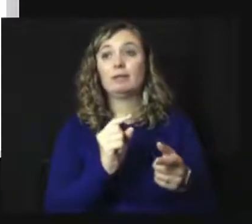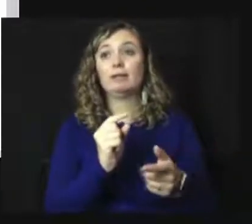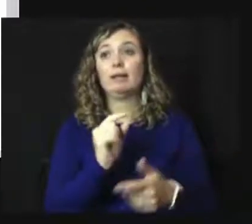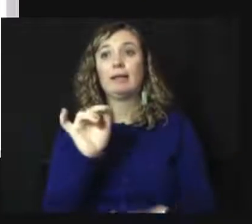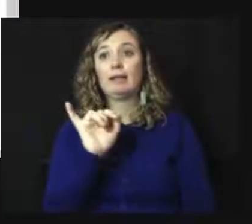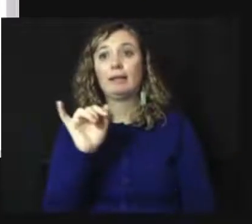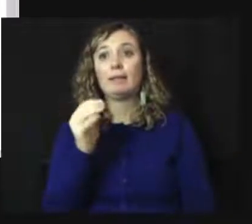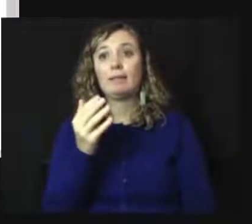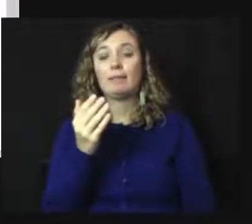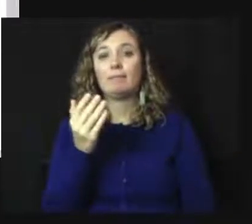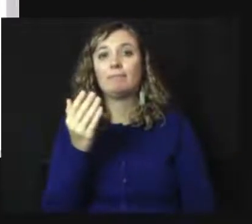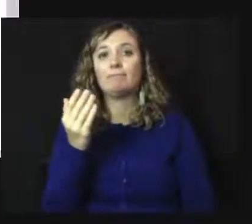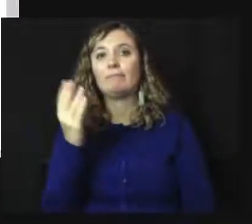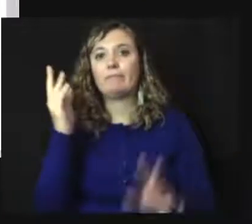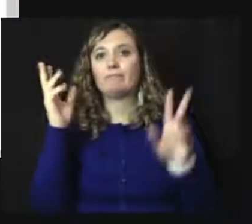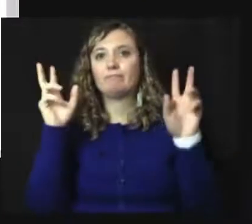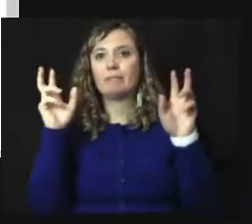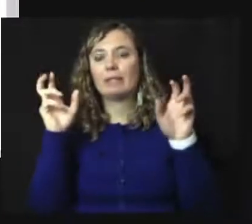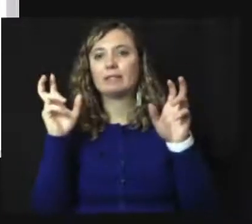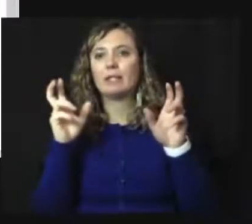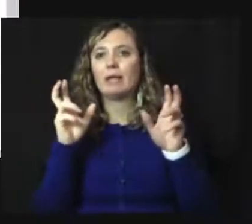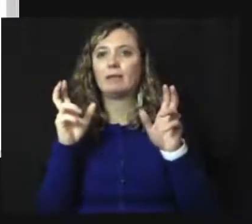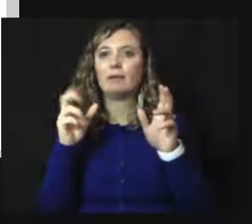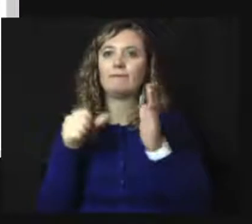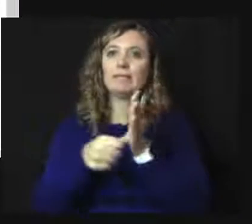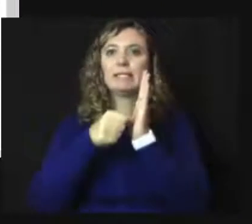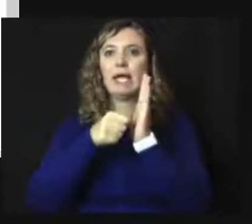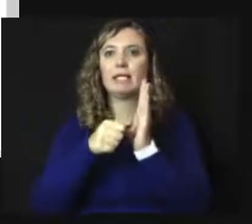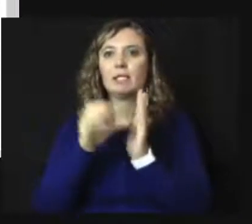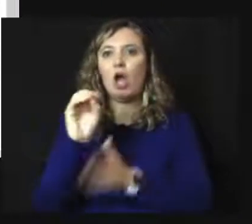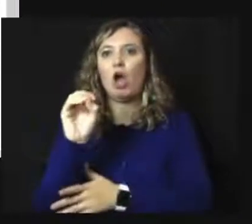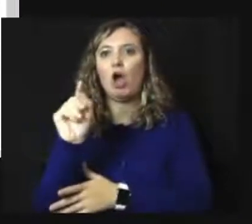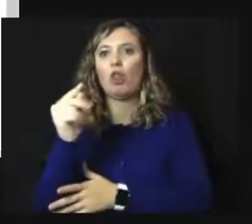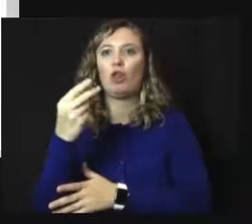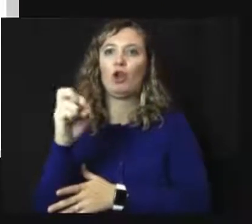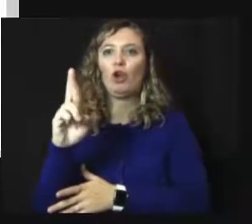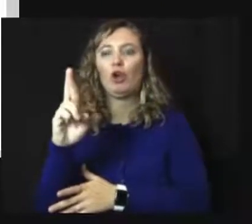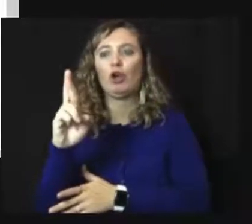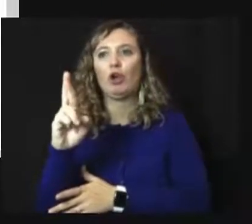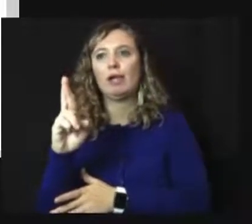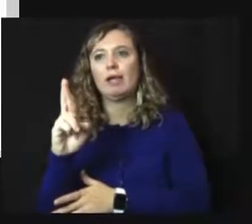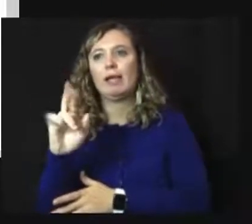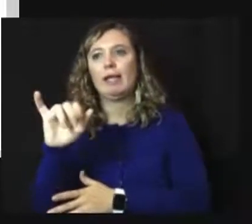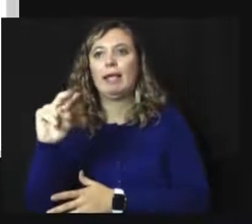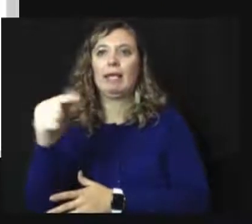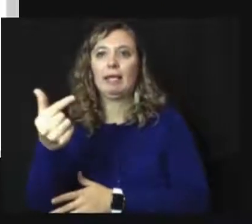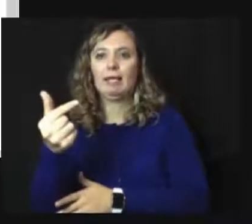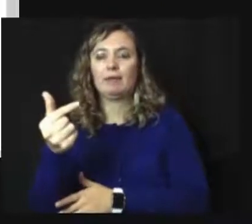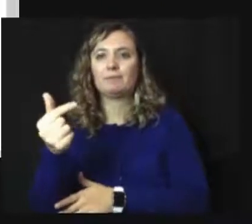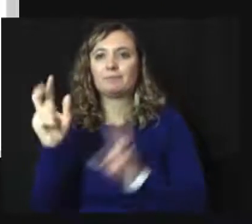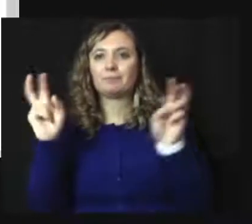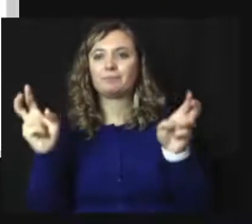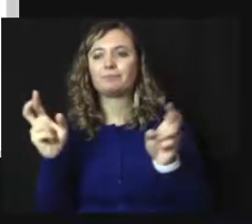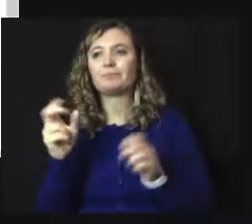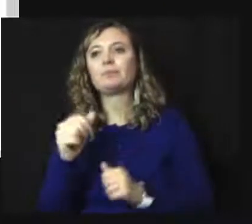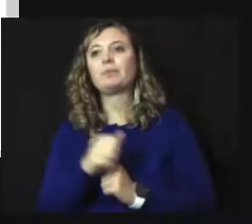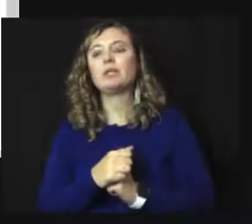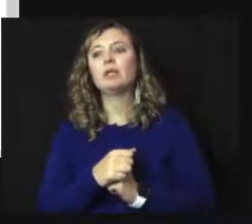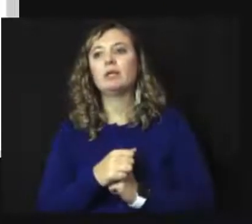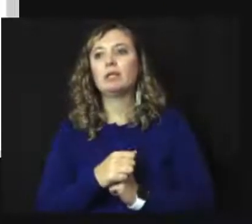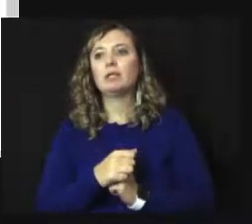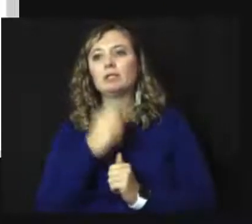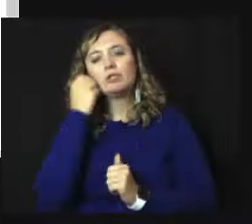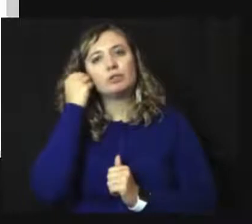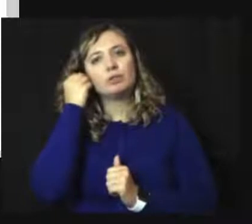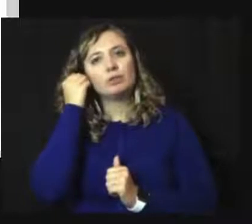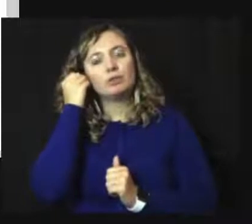othering. So the character traits that we might see, or the plot lines that we see that emphasize the othering of